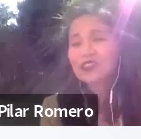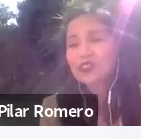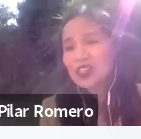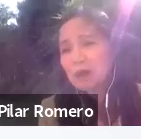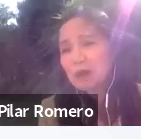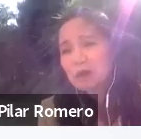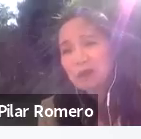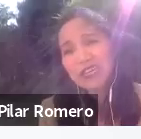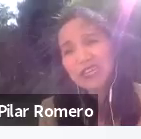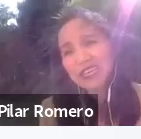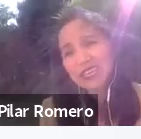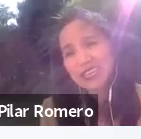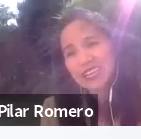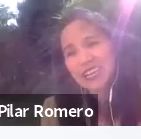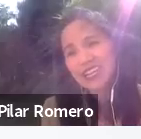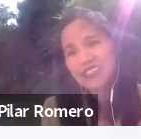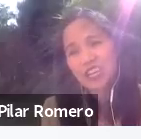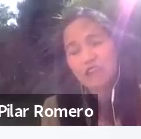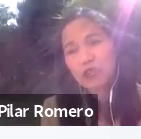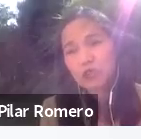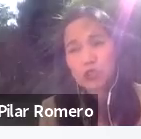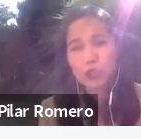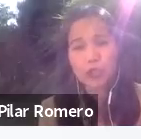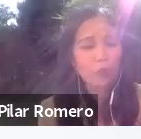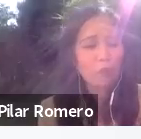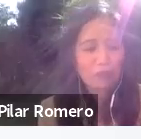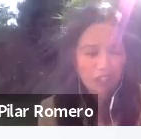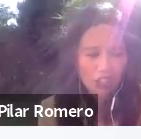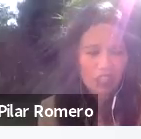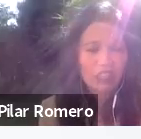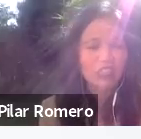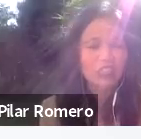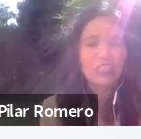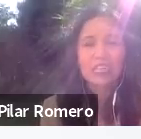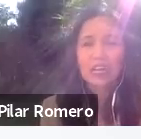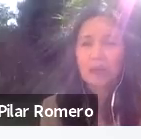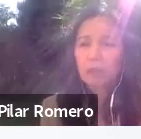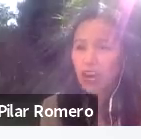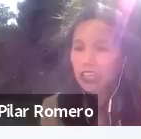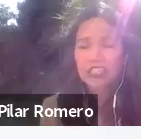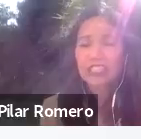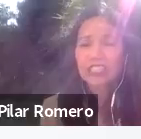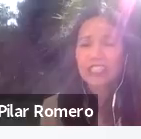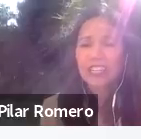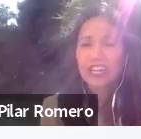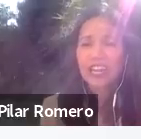not simply as a future professional,